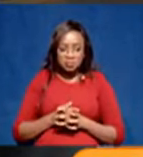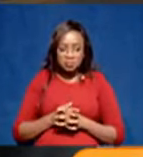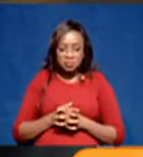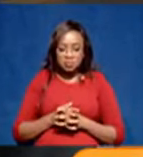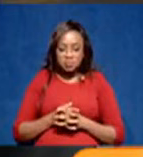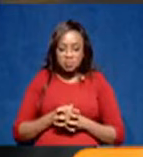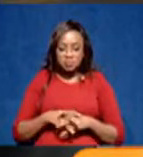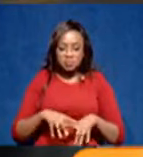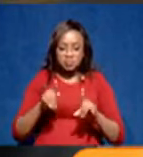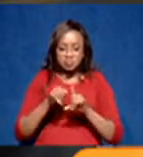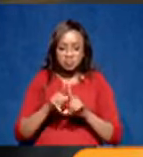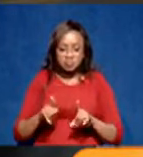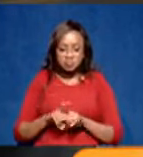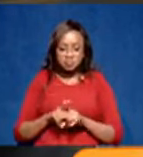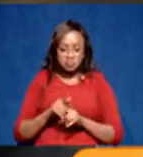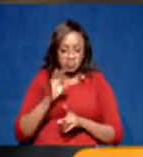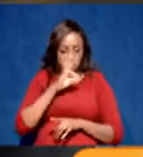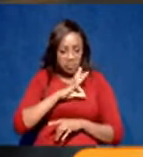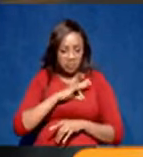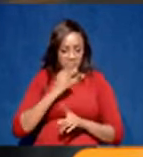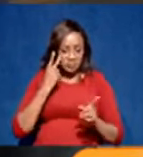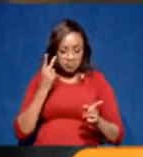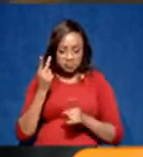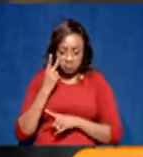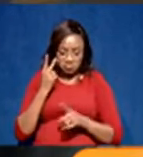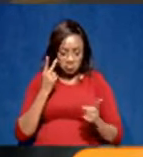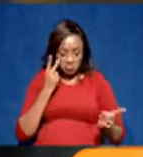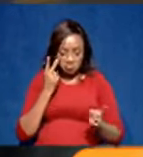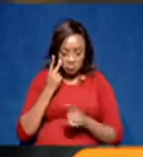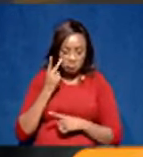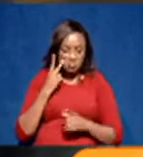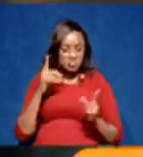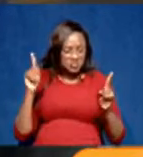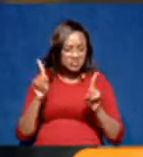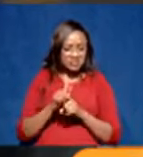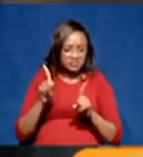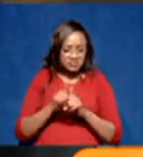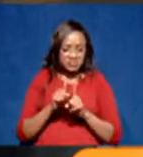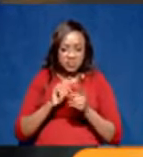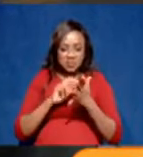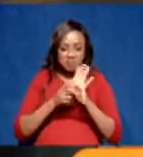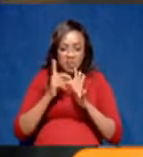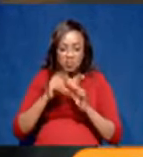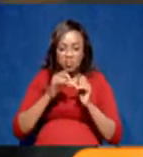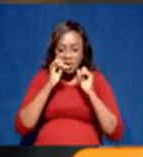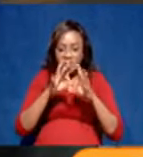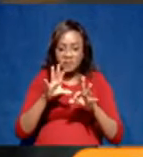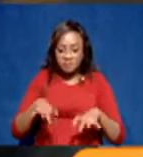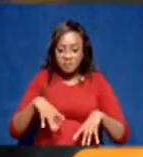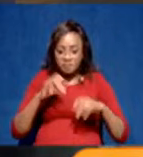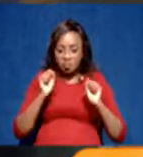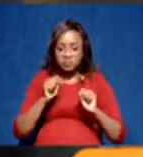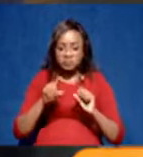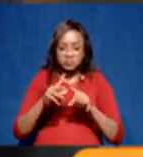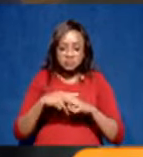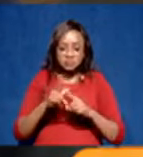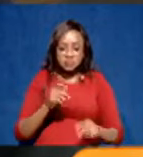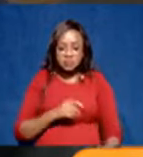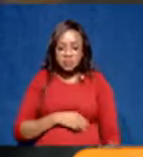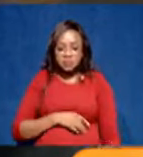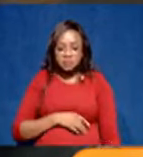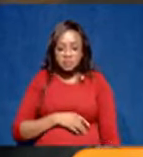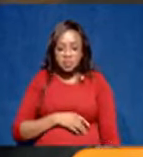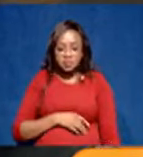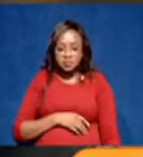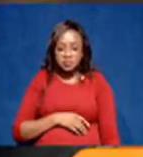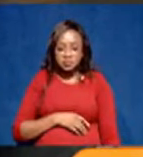benefit is the same for everyone. So if the employed, the deduction begins in March, for those others, they